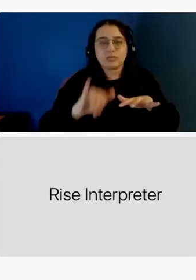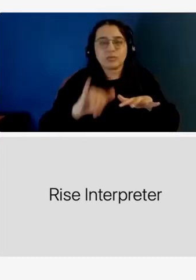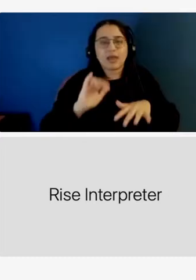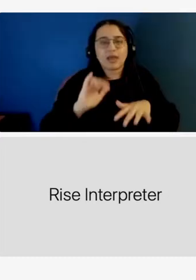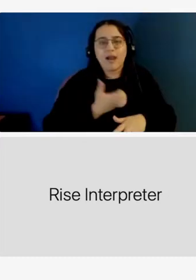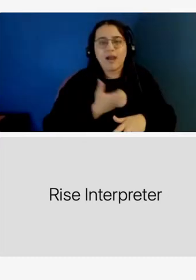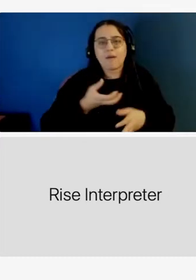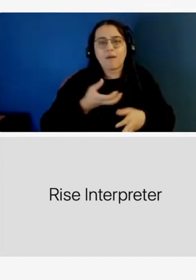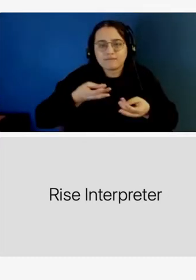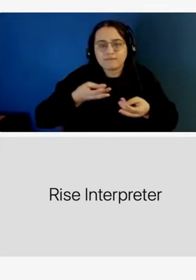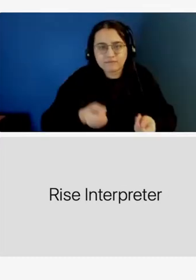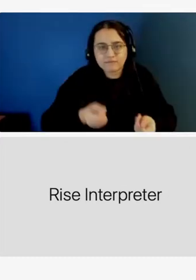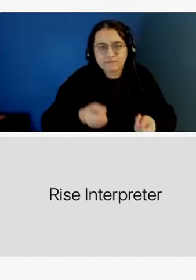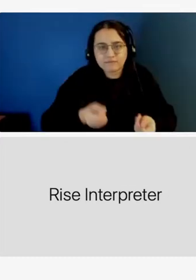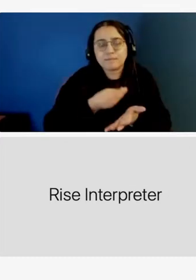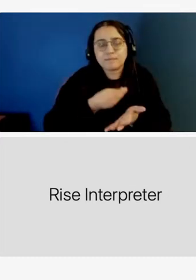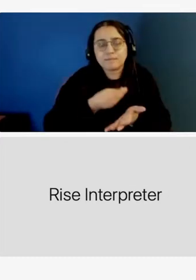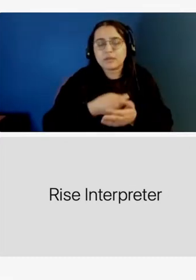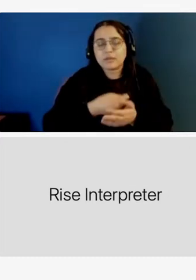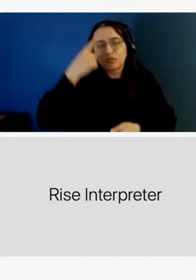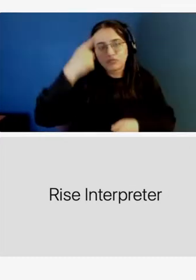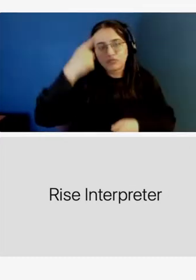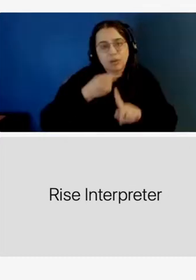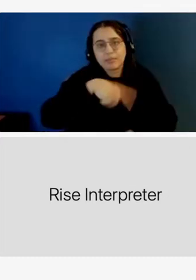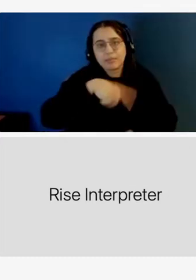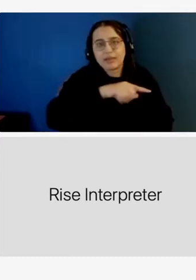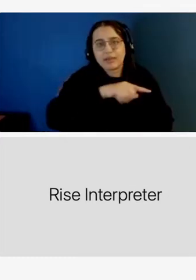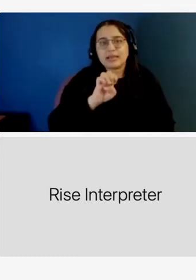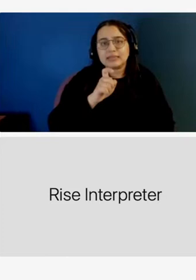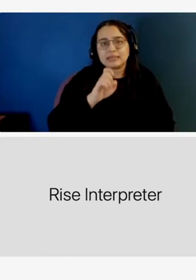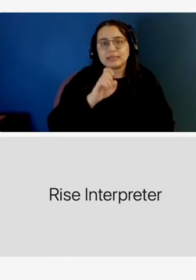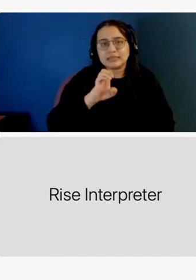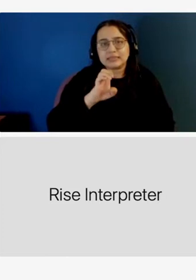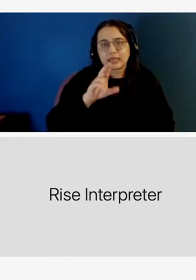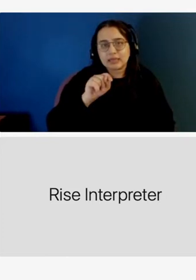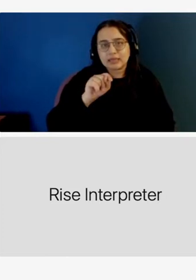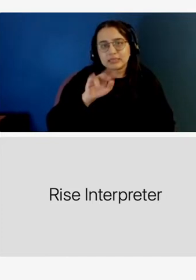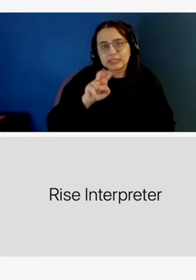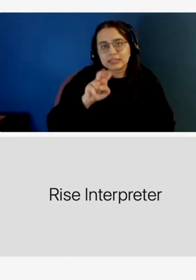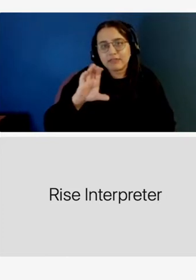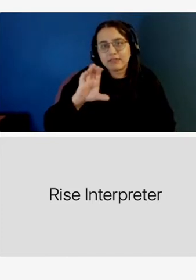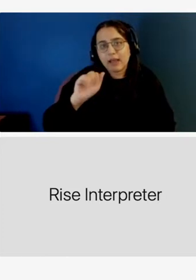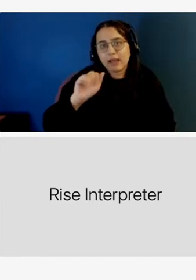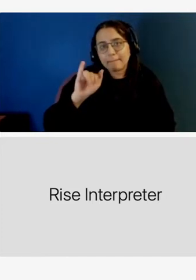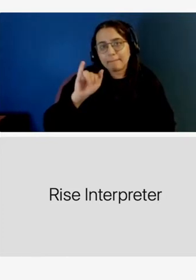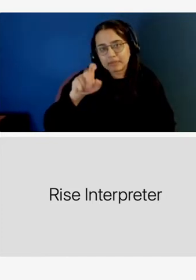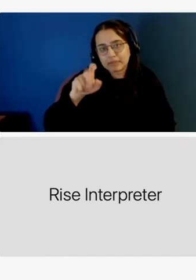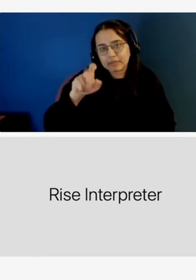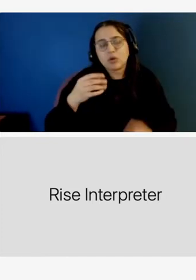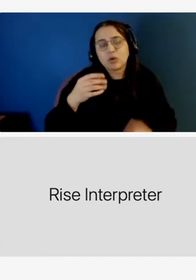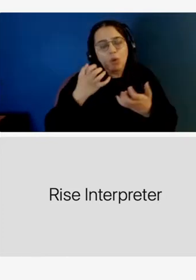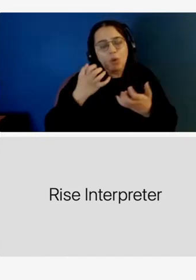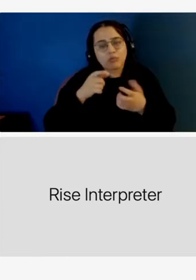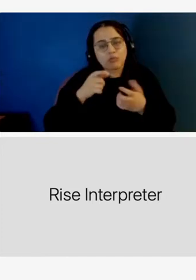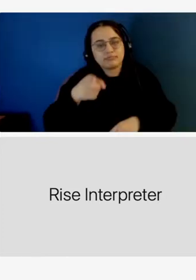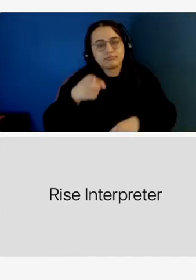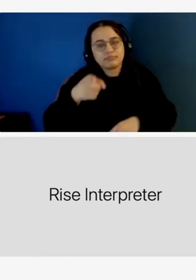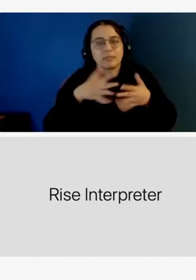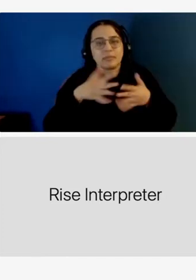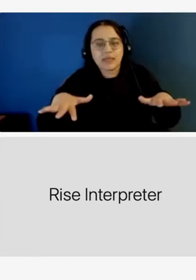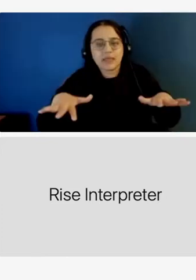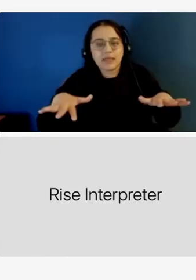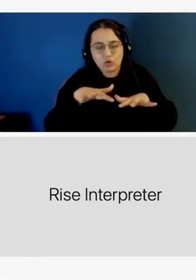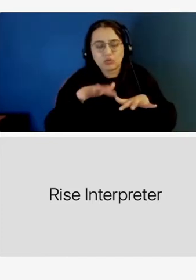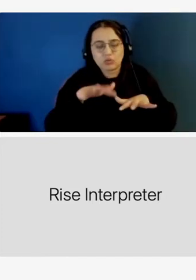to dedicate to the playground replacement. So these are the playground that we identify that had the highest